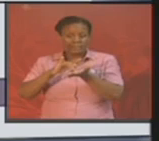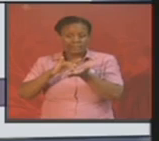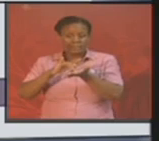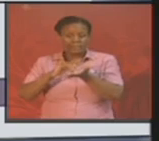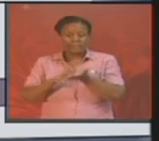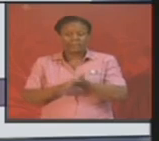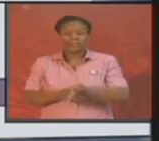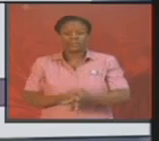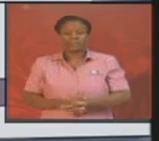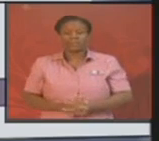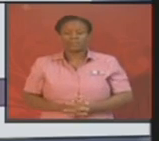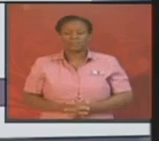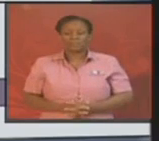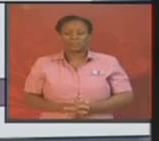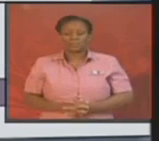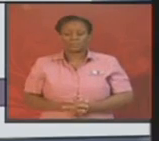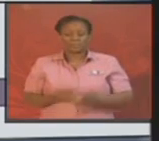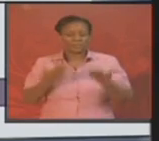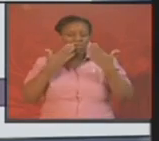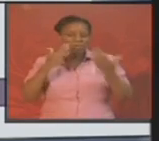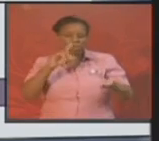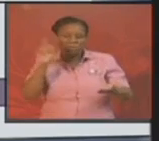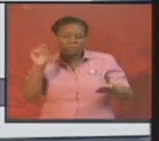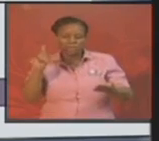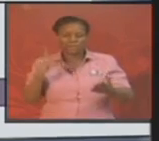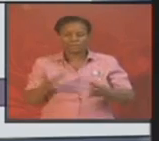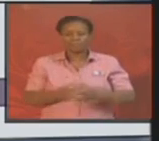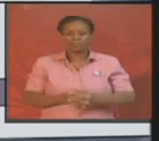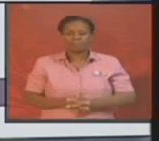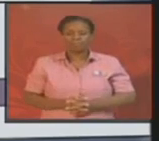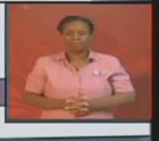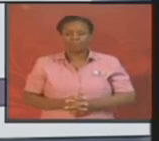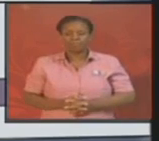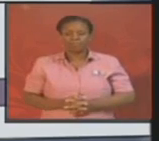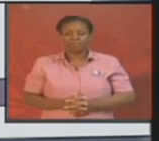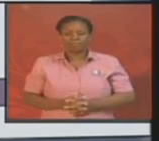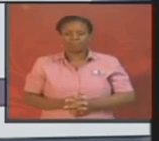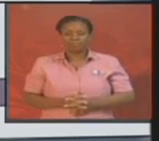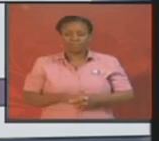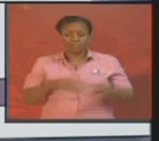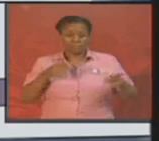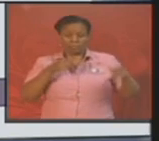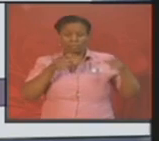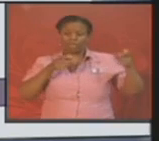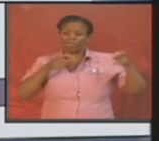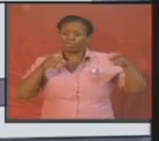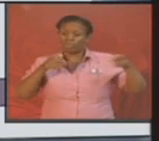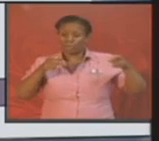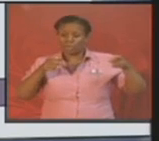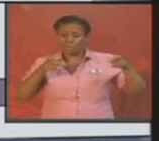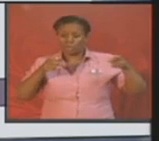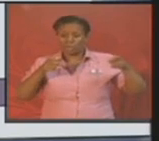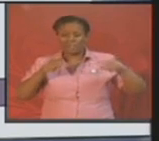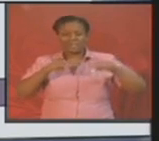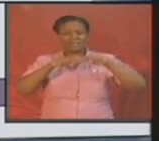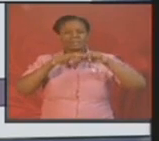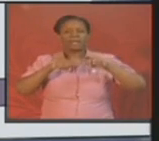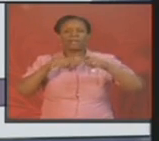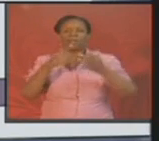Okay, thank you for that question. So our regulation is based on the Food and Drug Act and Regulation,